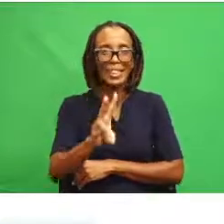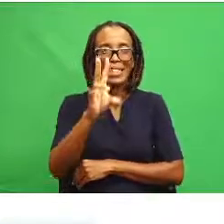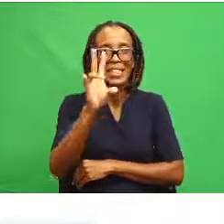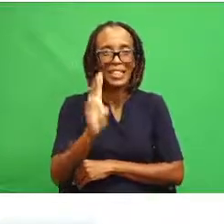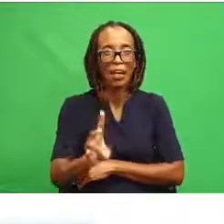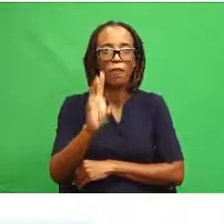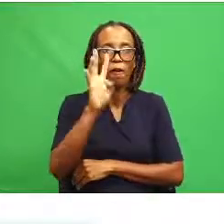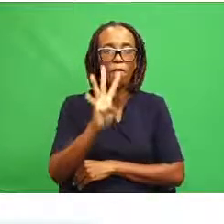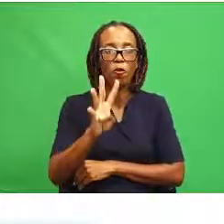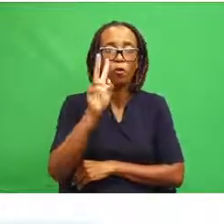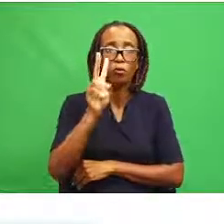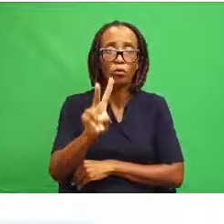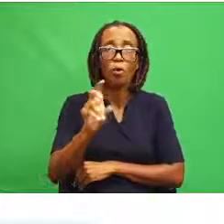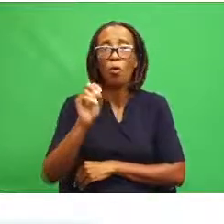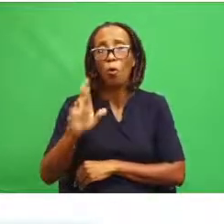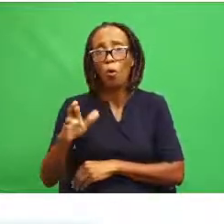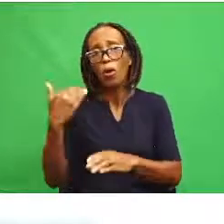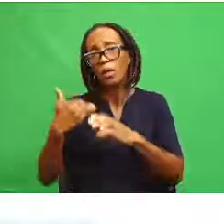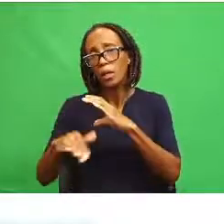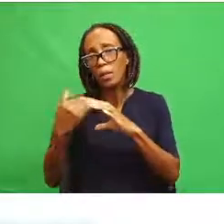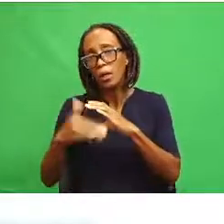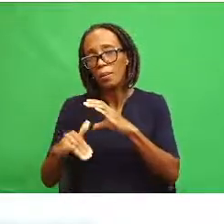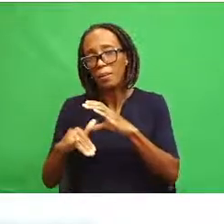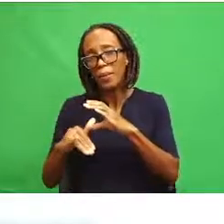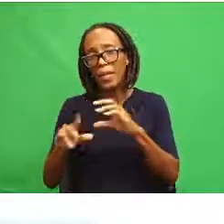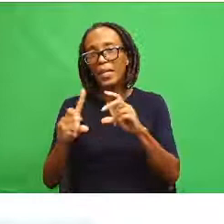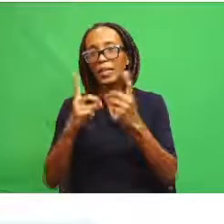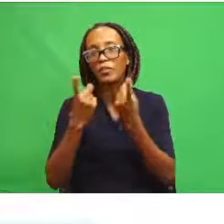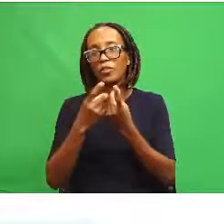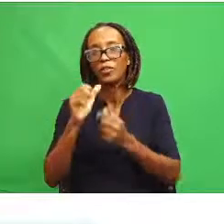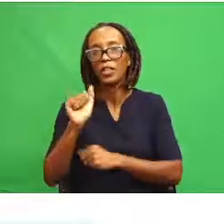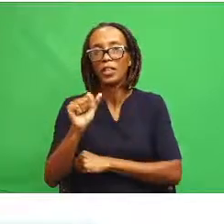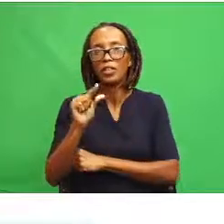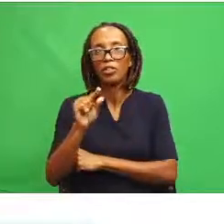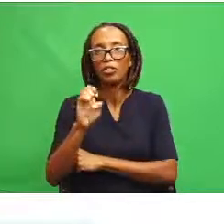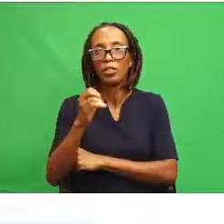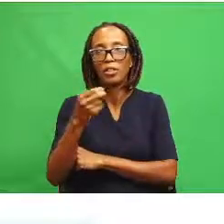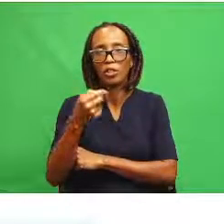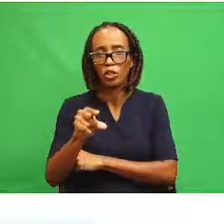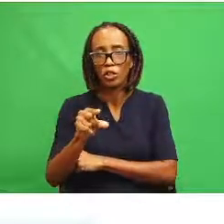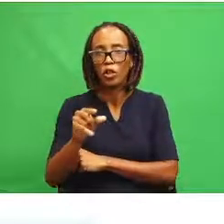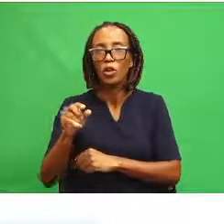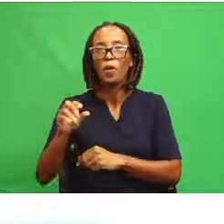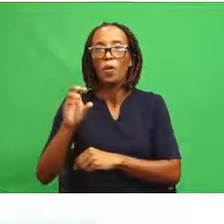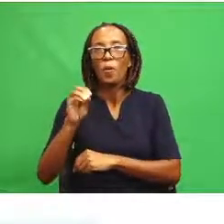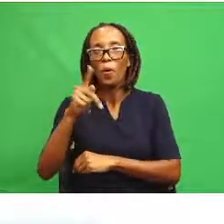800-6742. You can also email the Division of Aging at